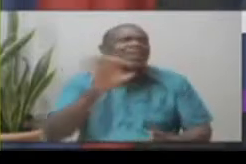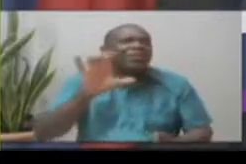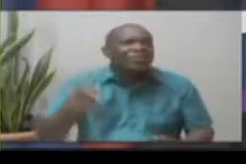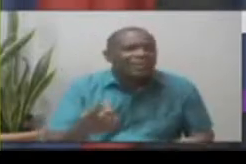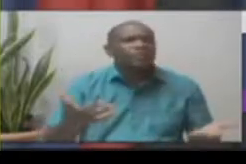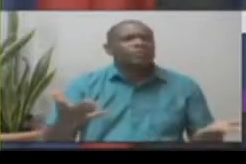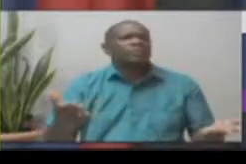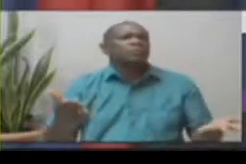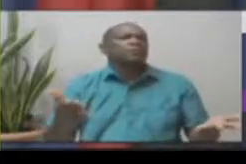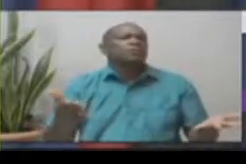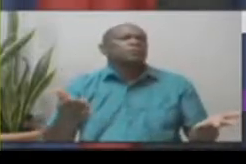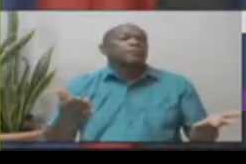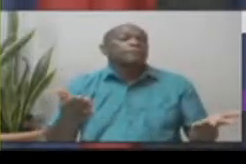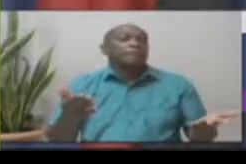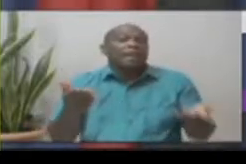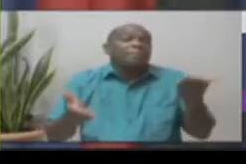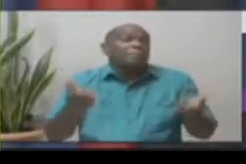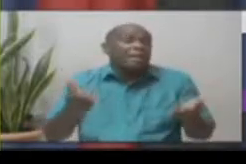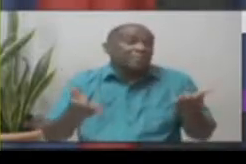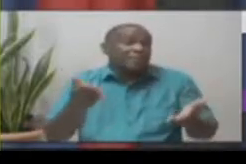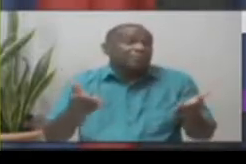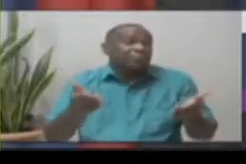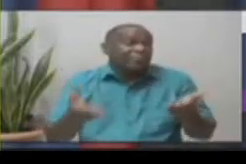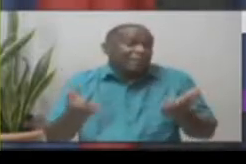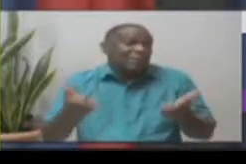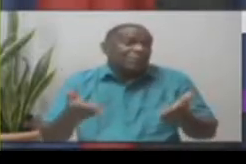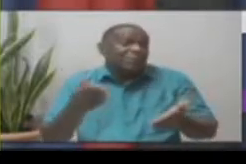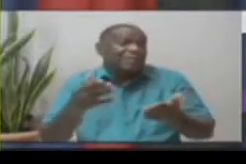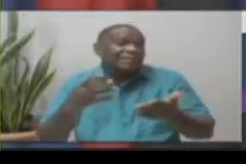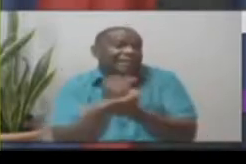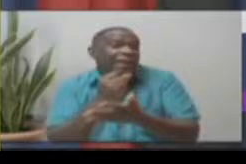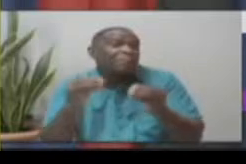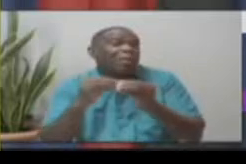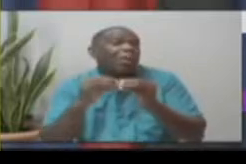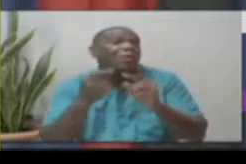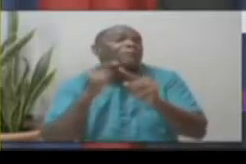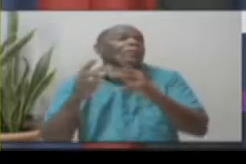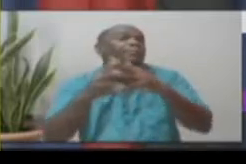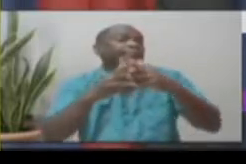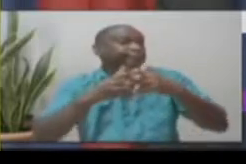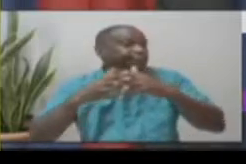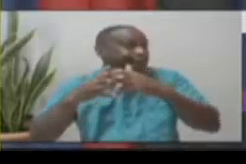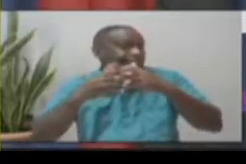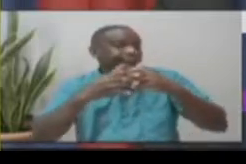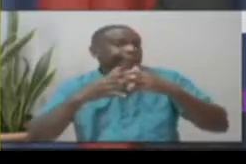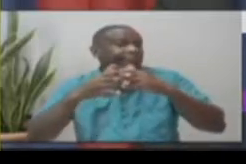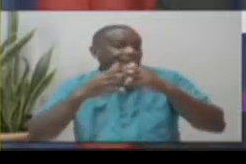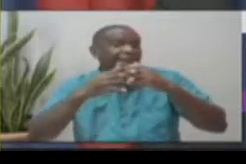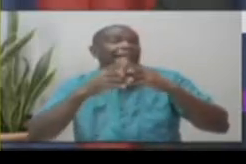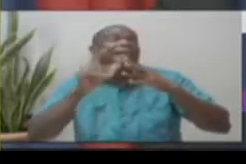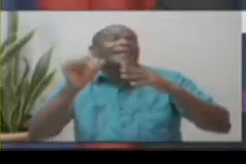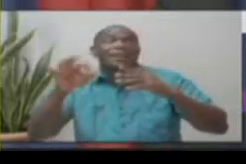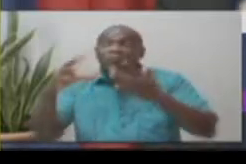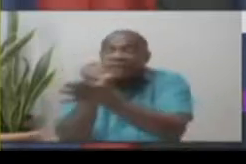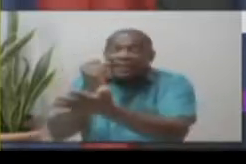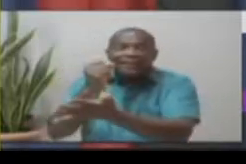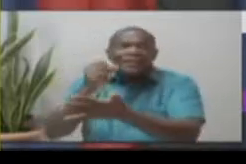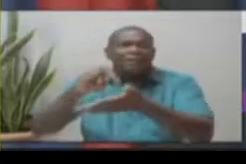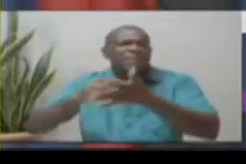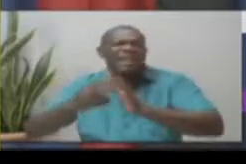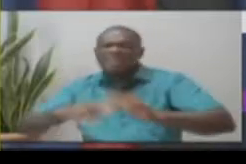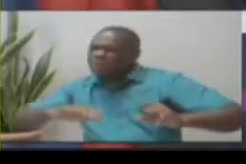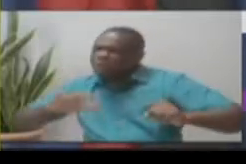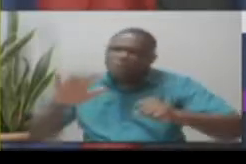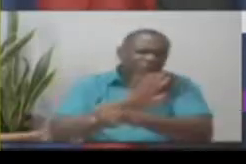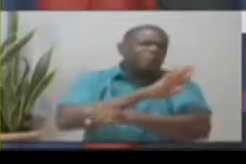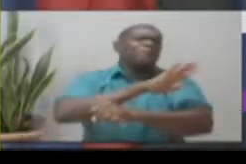may come our way from the United States. If any comes, then we are completely covered. If none comes, then we will wait to see